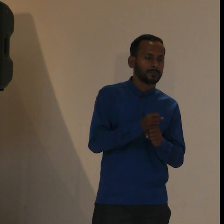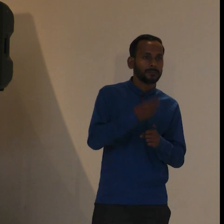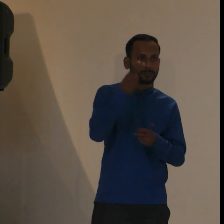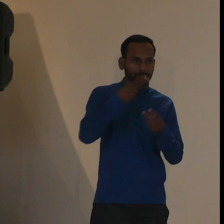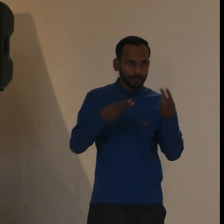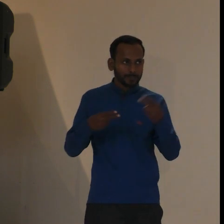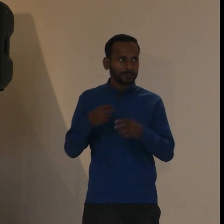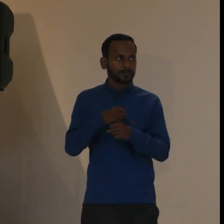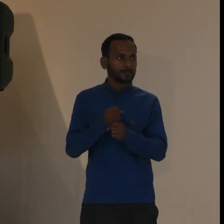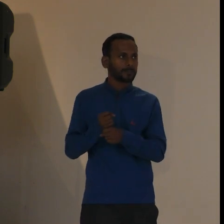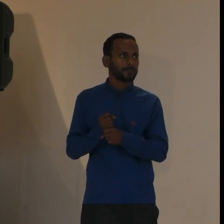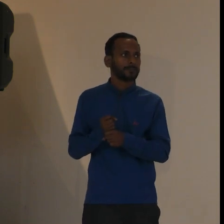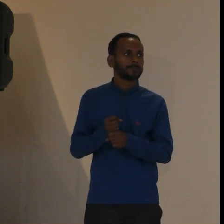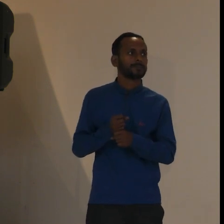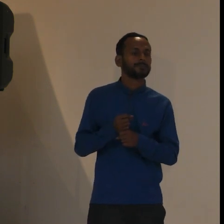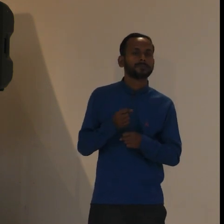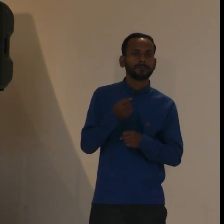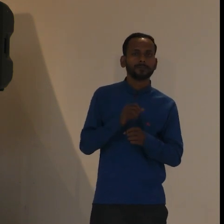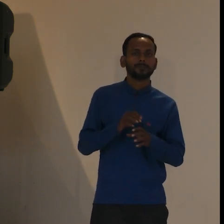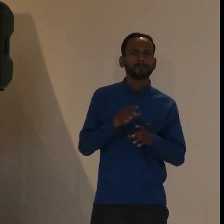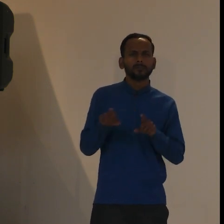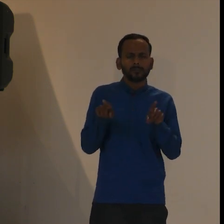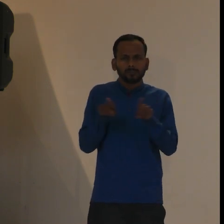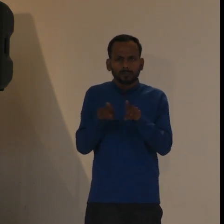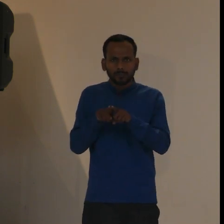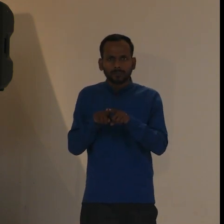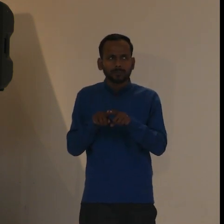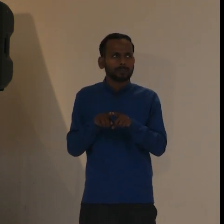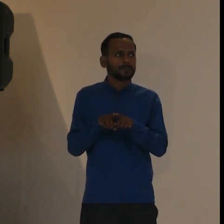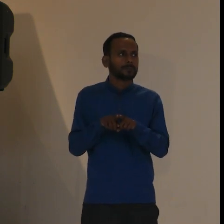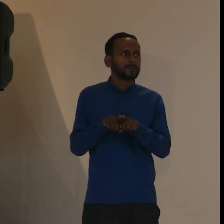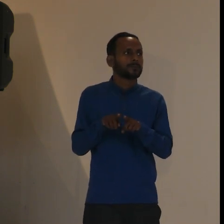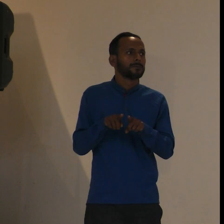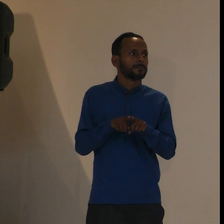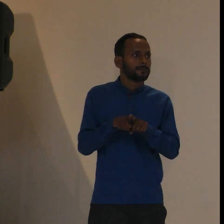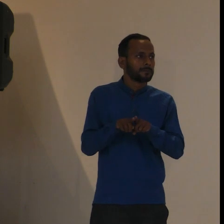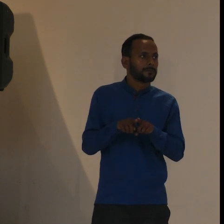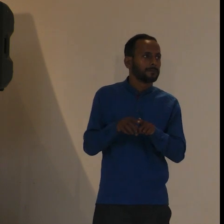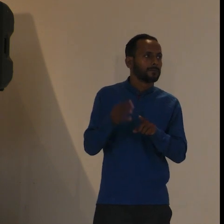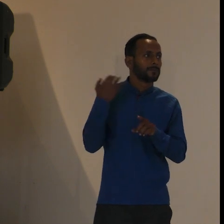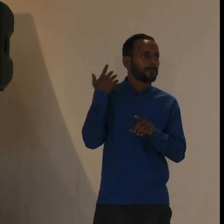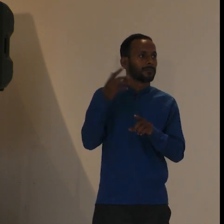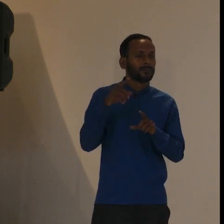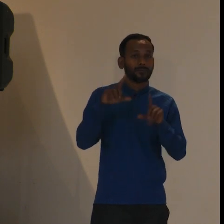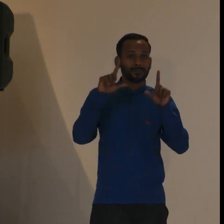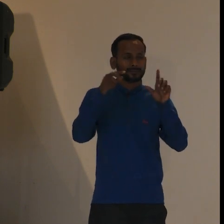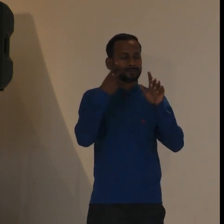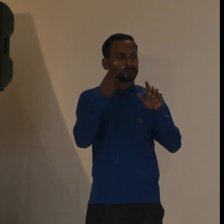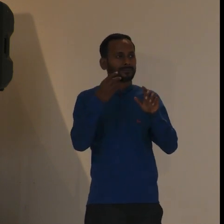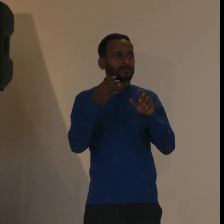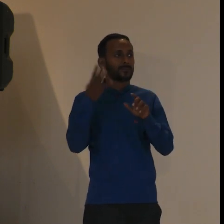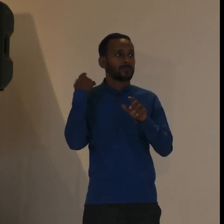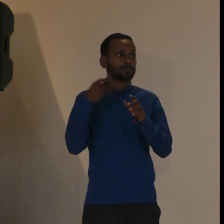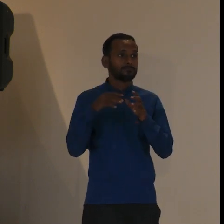is a problem that always gets slightly moved to the side, which is that many